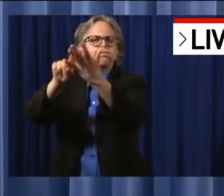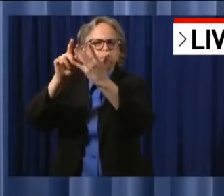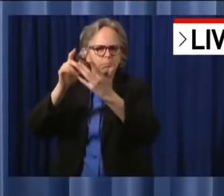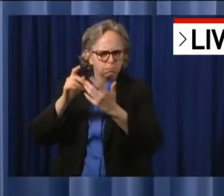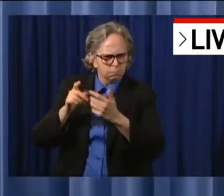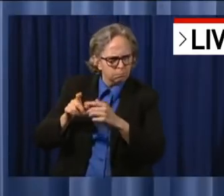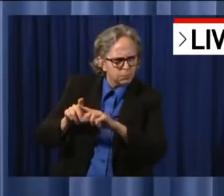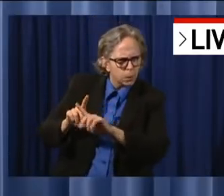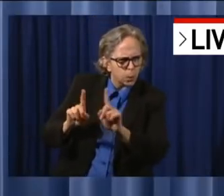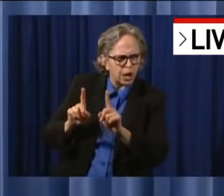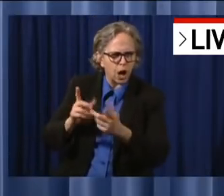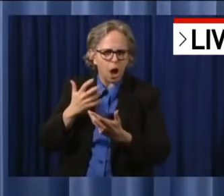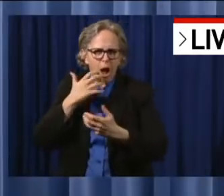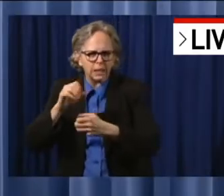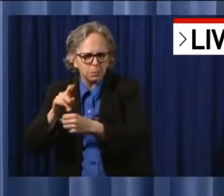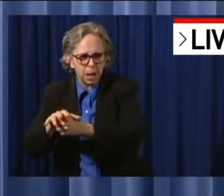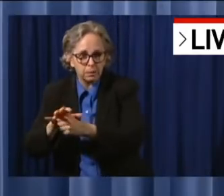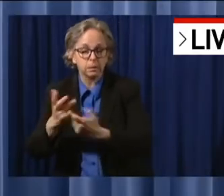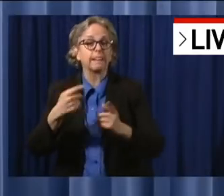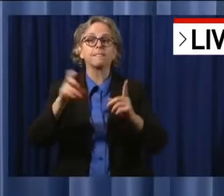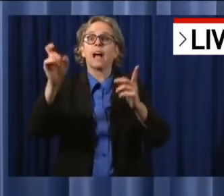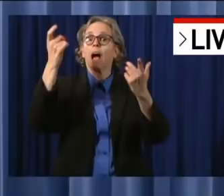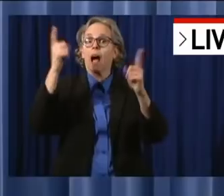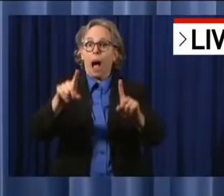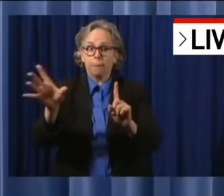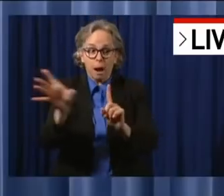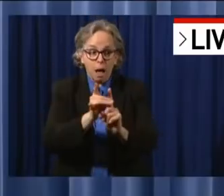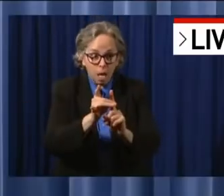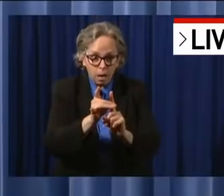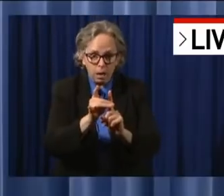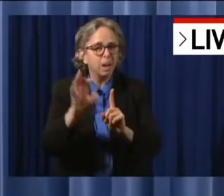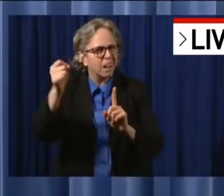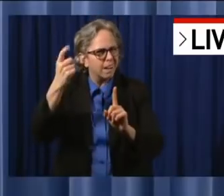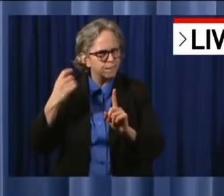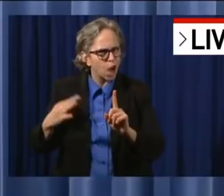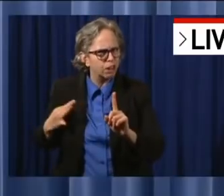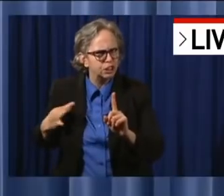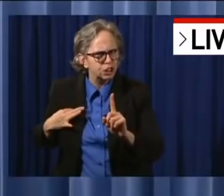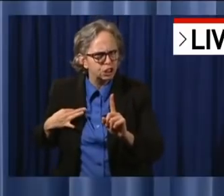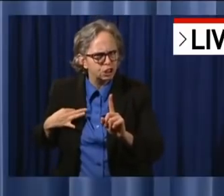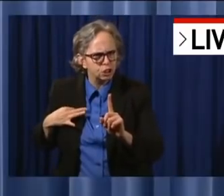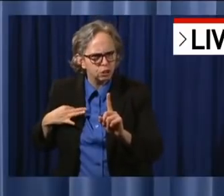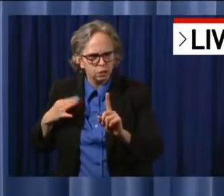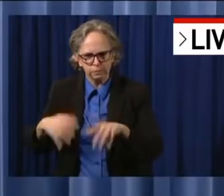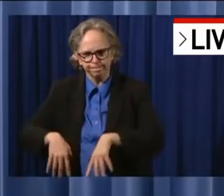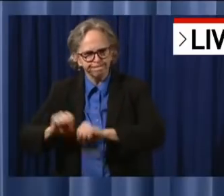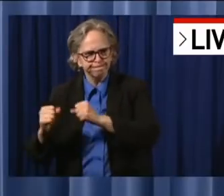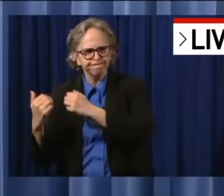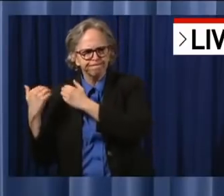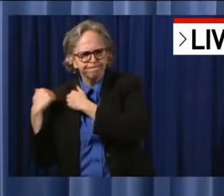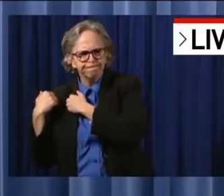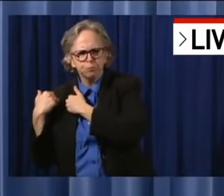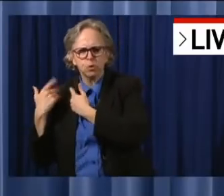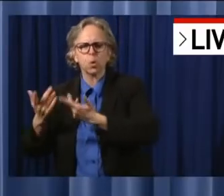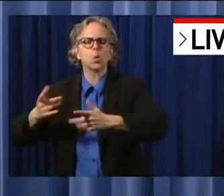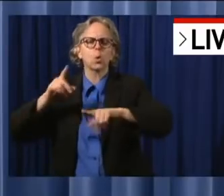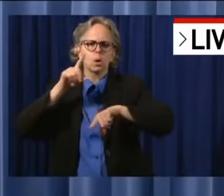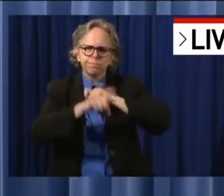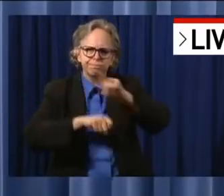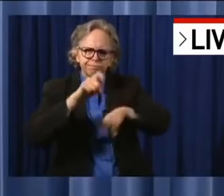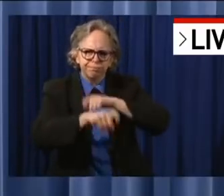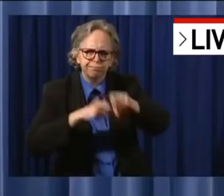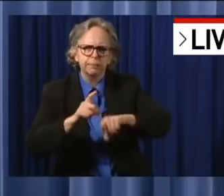positive, go out on a voluntary basis, talk with the individual, talk to the individual on the phone, and